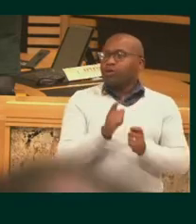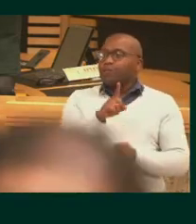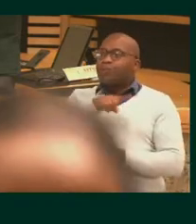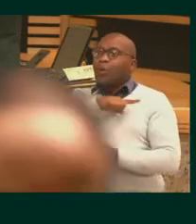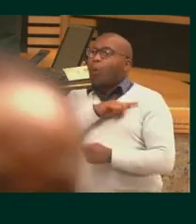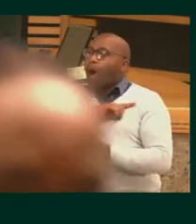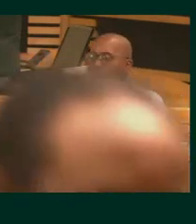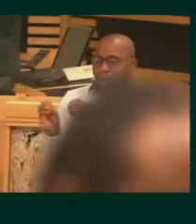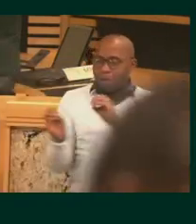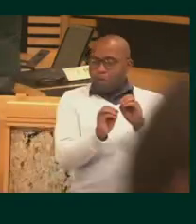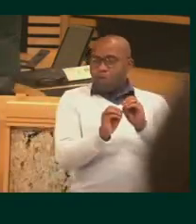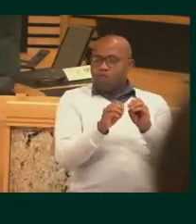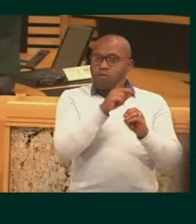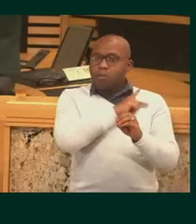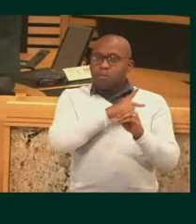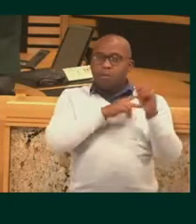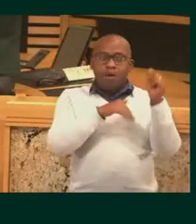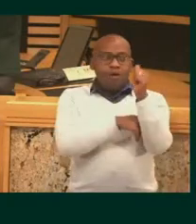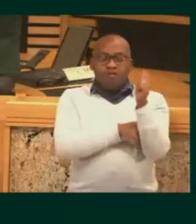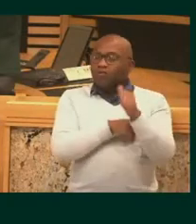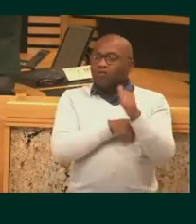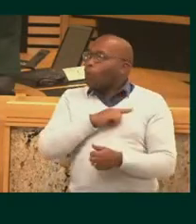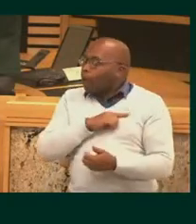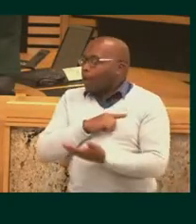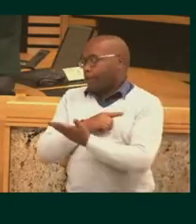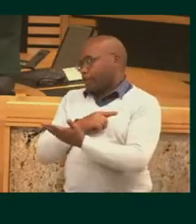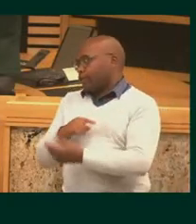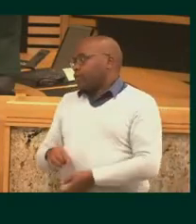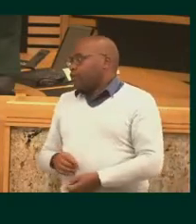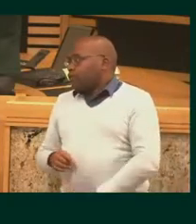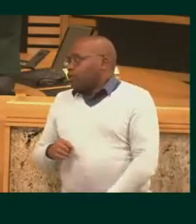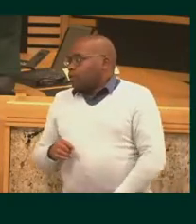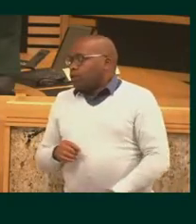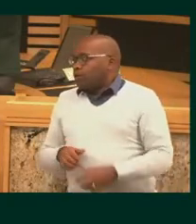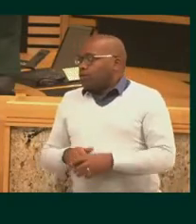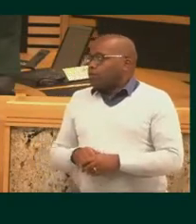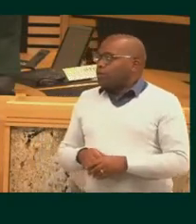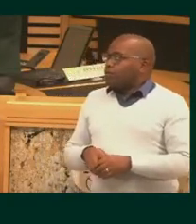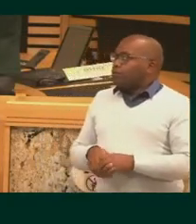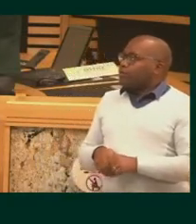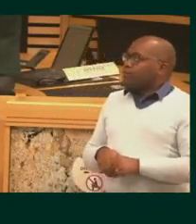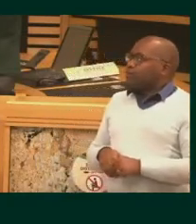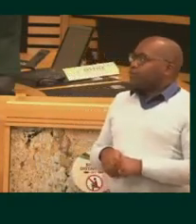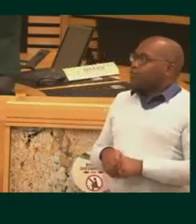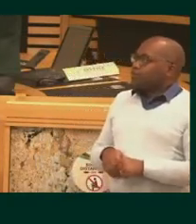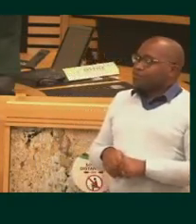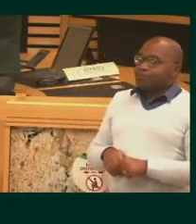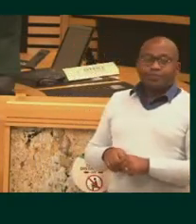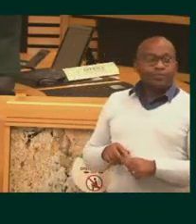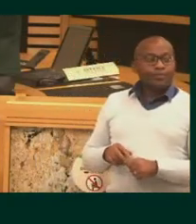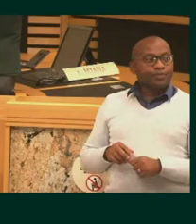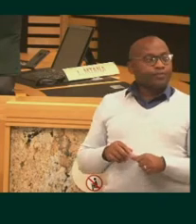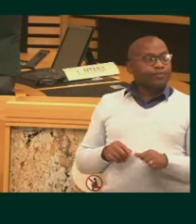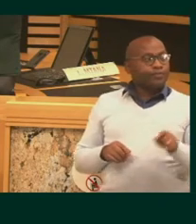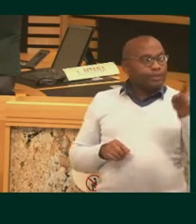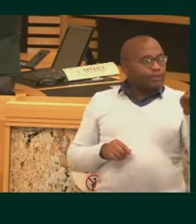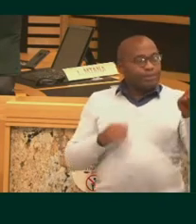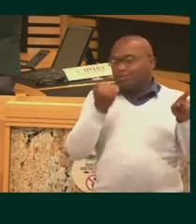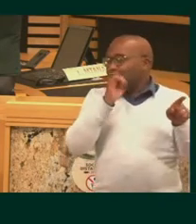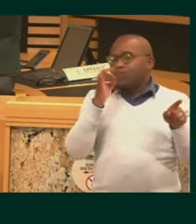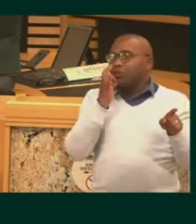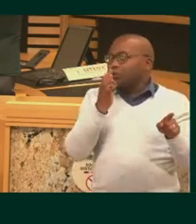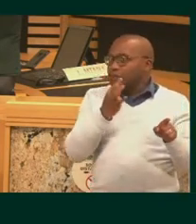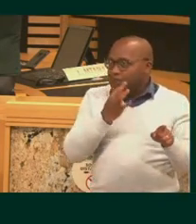honorable Deputy speaker honorable Premier though I suspect the question is a new question but as the premier had